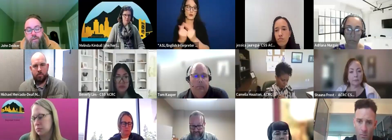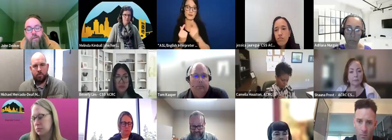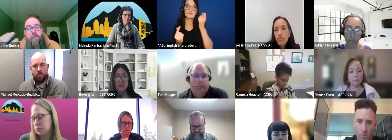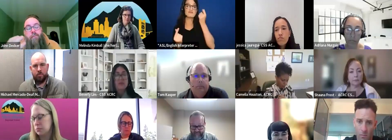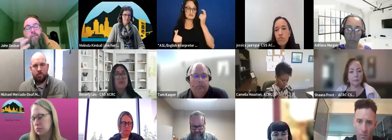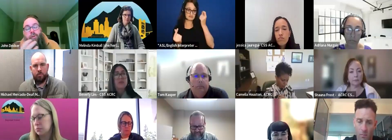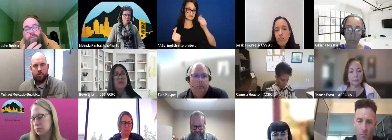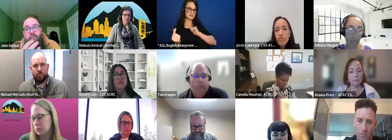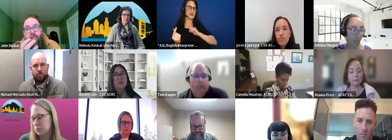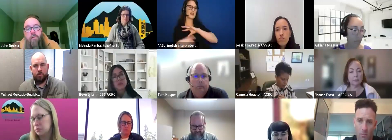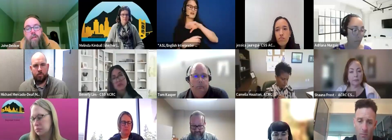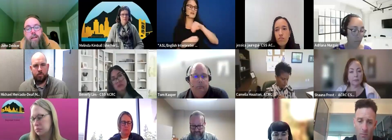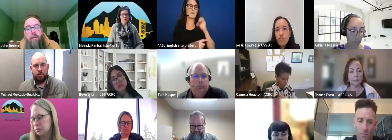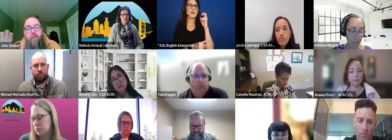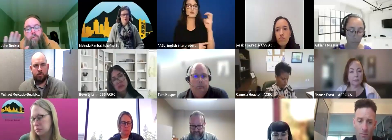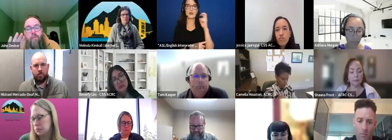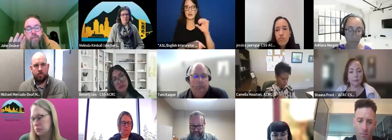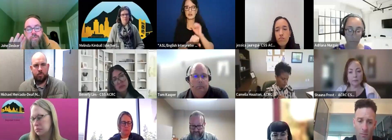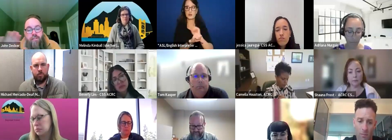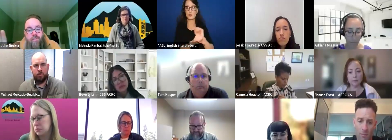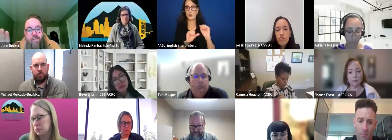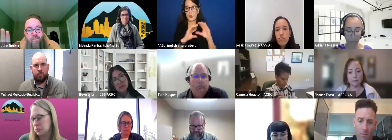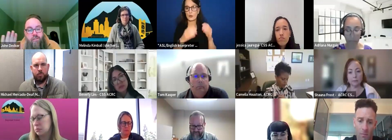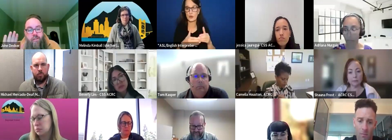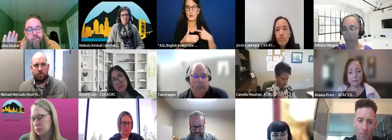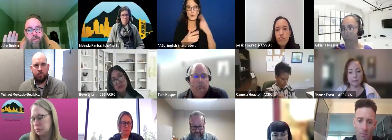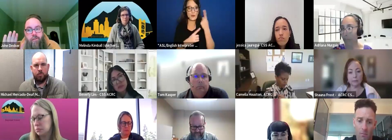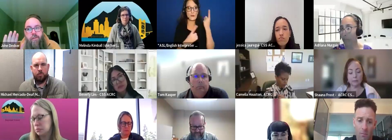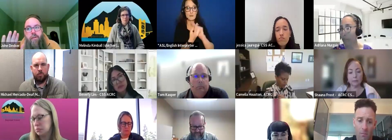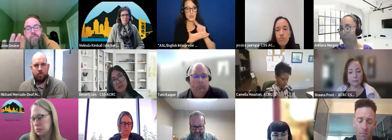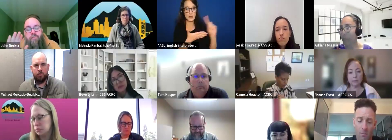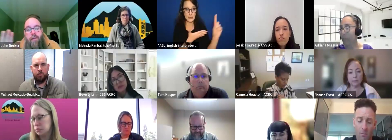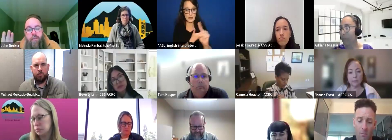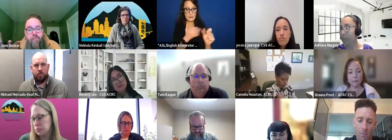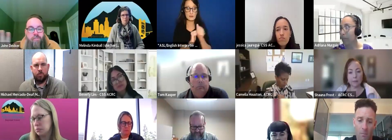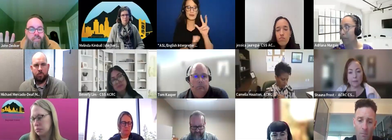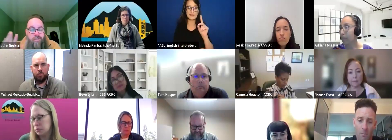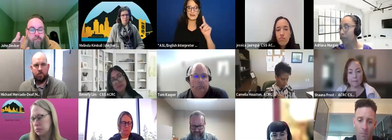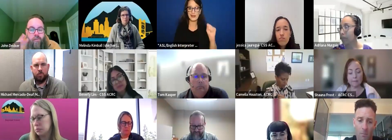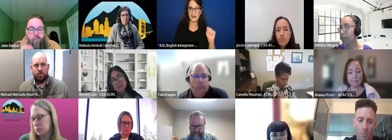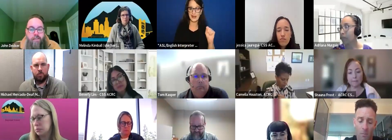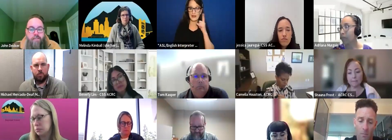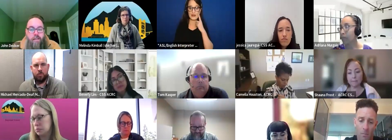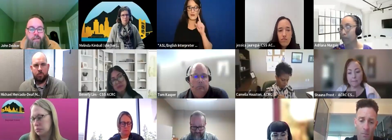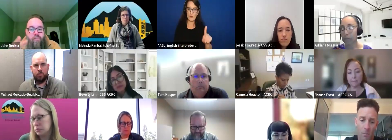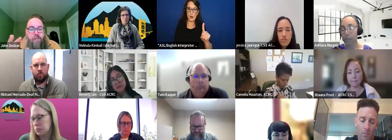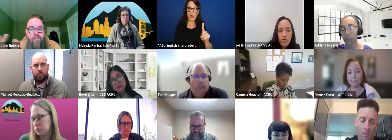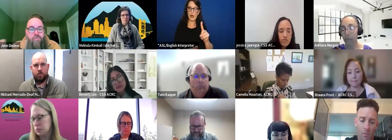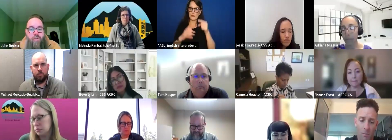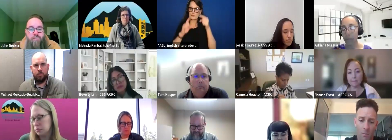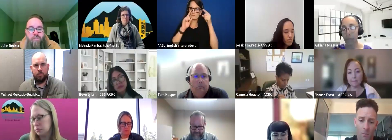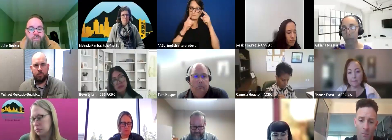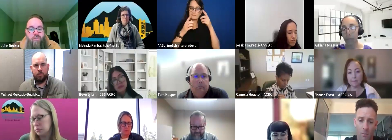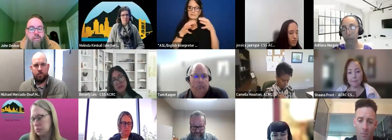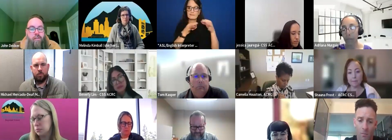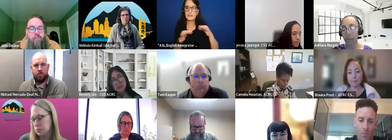next week for the purposes of outlining what the transportation, what the kind of the final implementation of the rate study as it relates